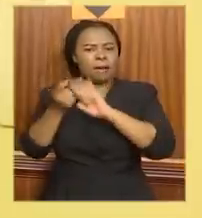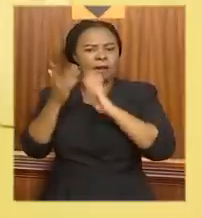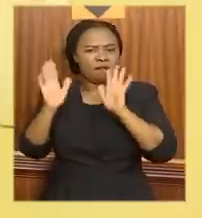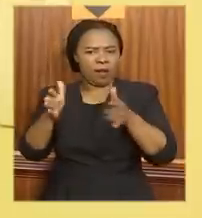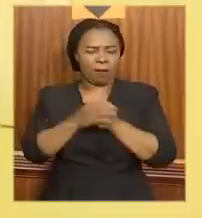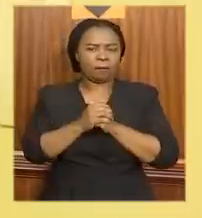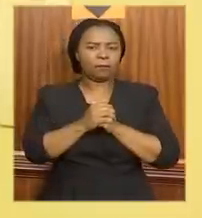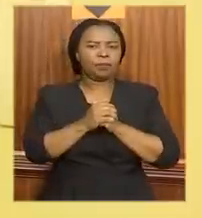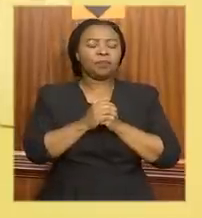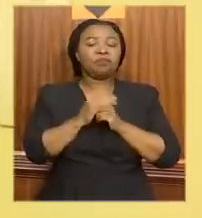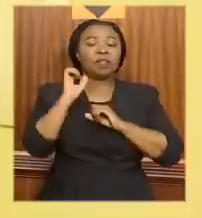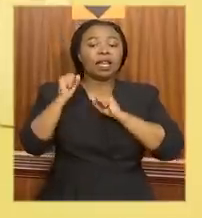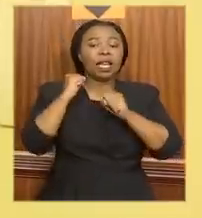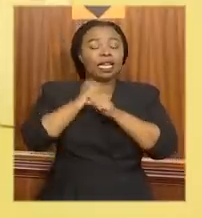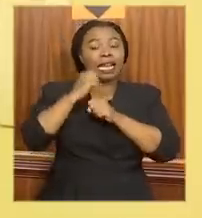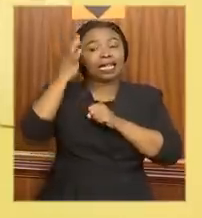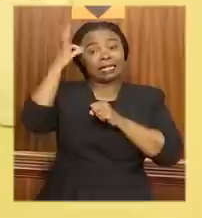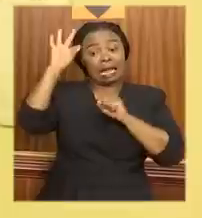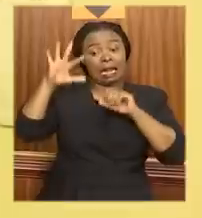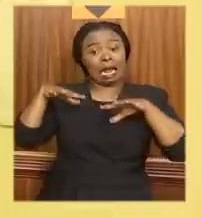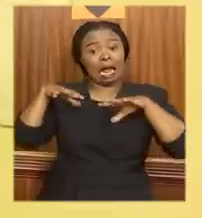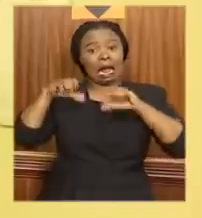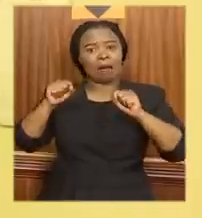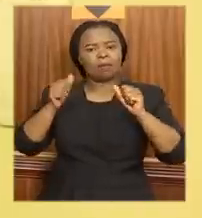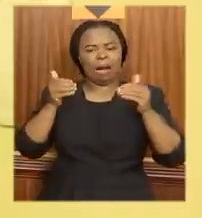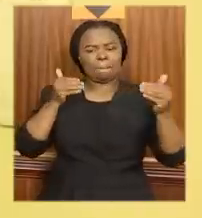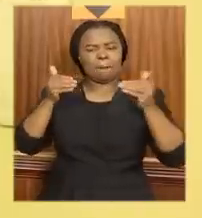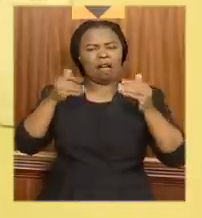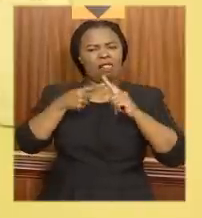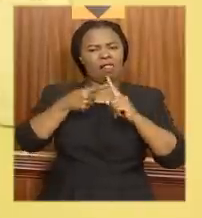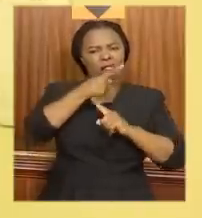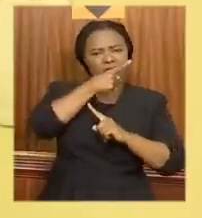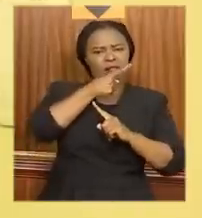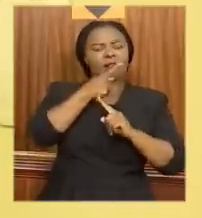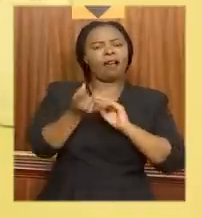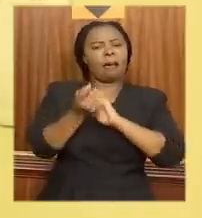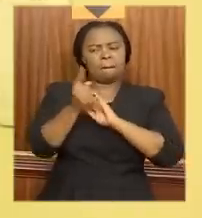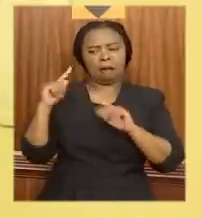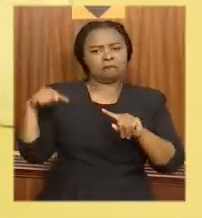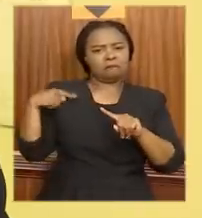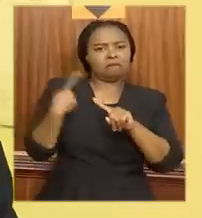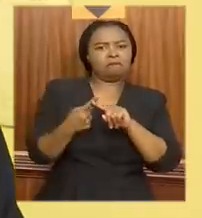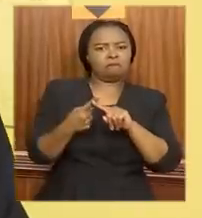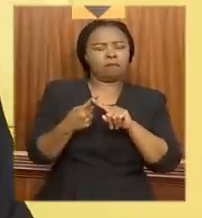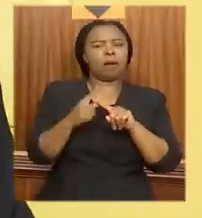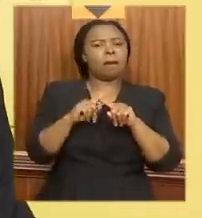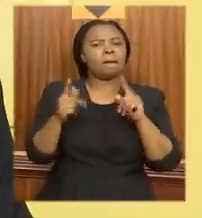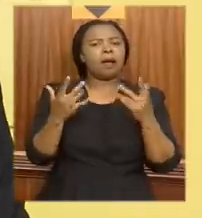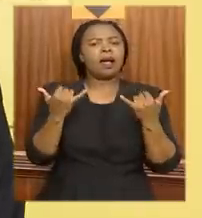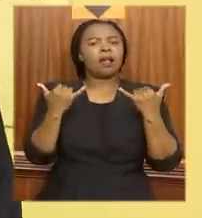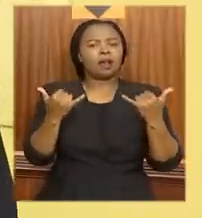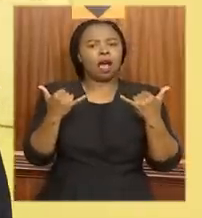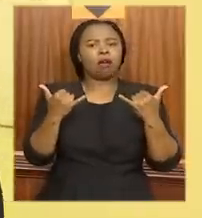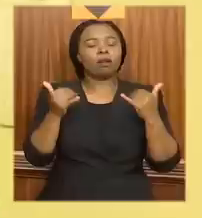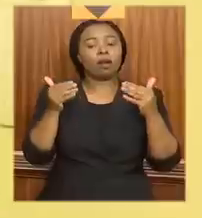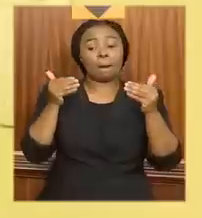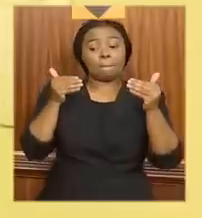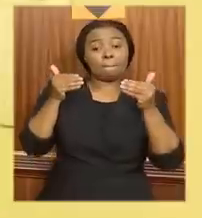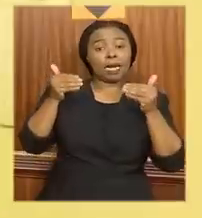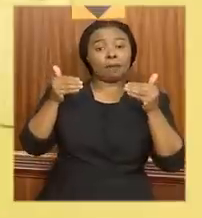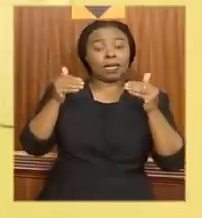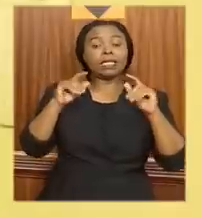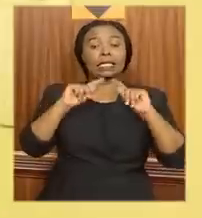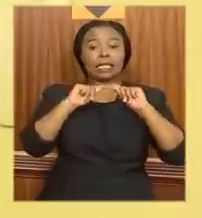years of state capture and mismanagement, there is now a capable and effective management